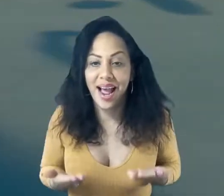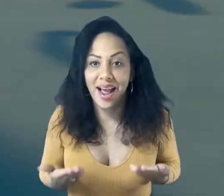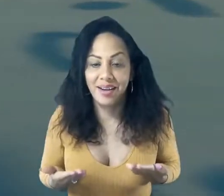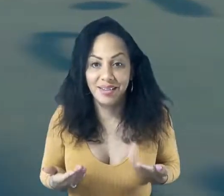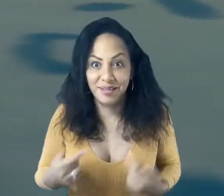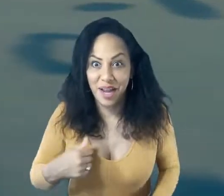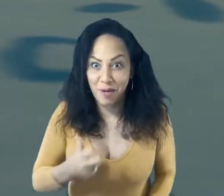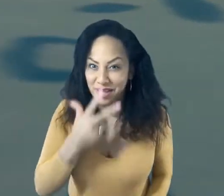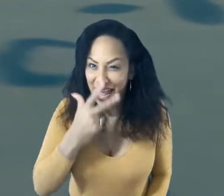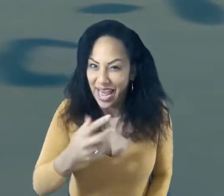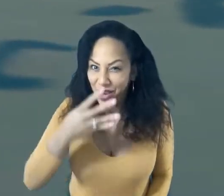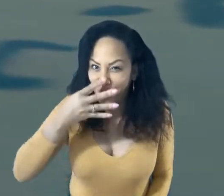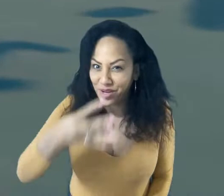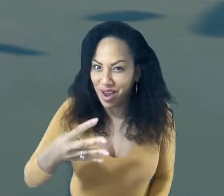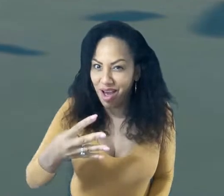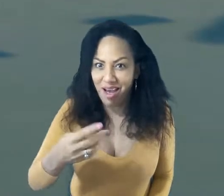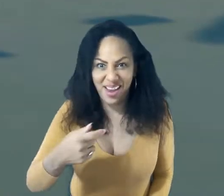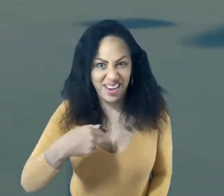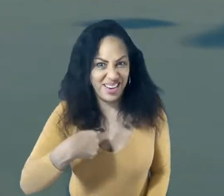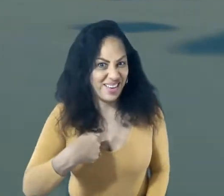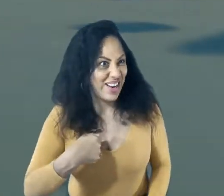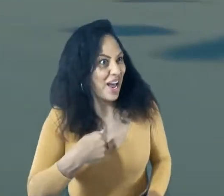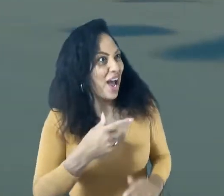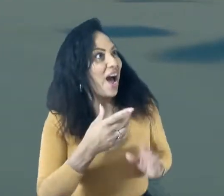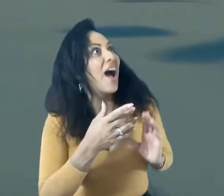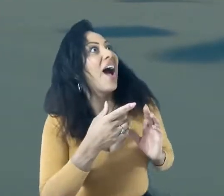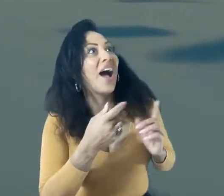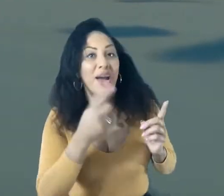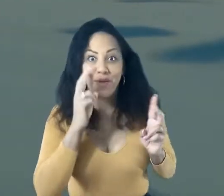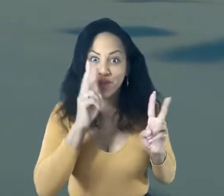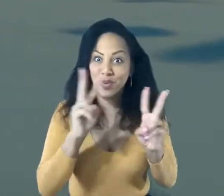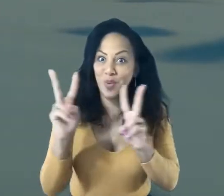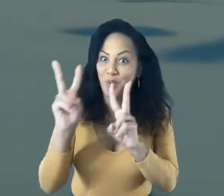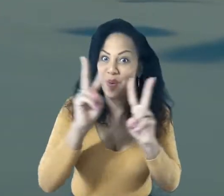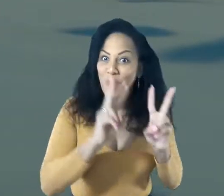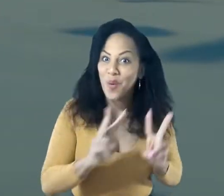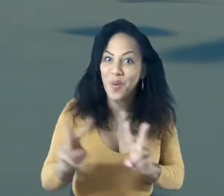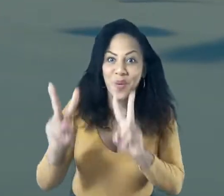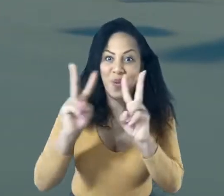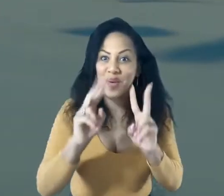was their lives were in my hands for a quarter of an hour.